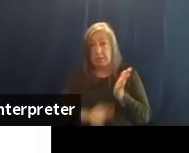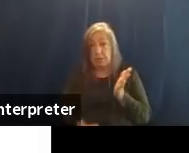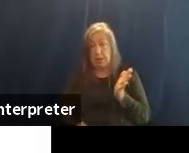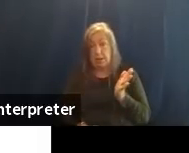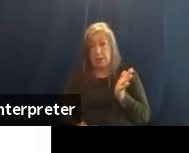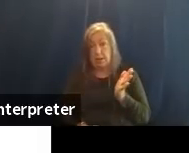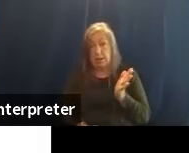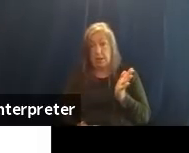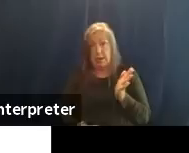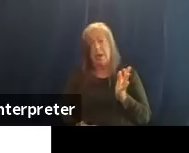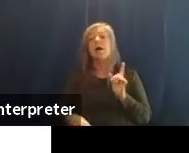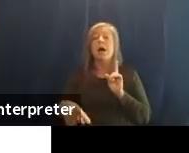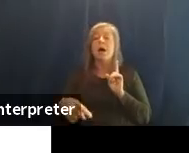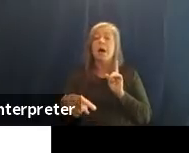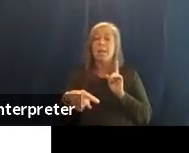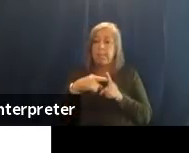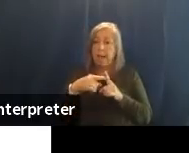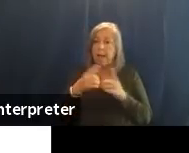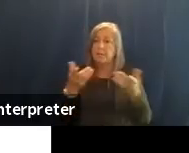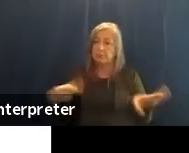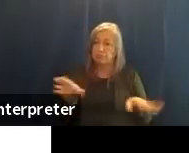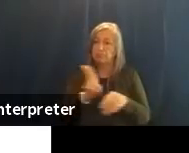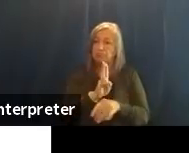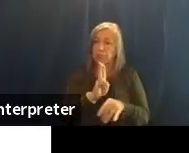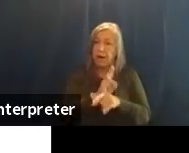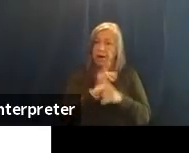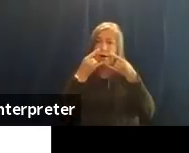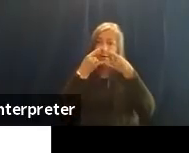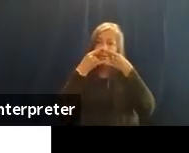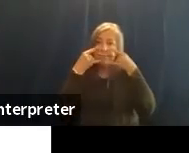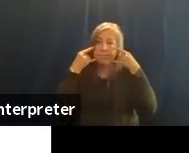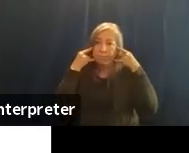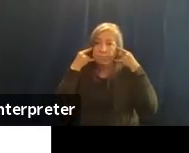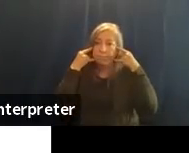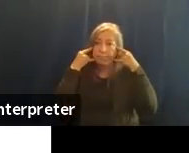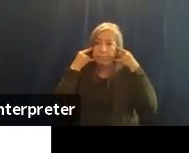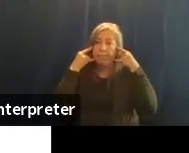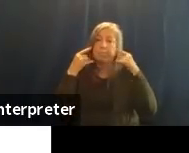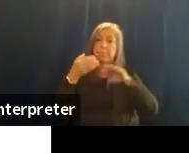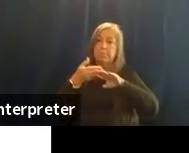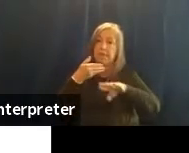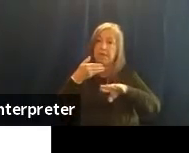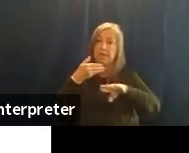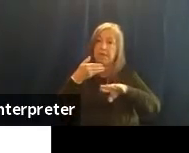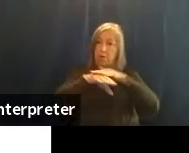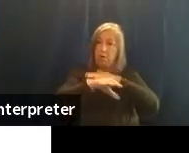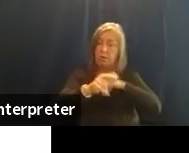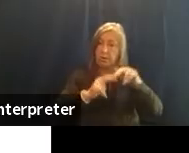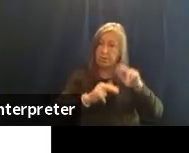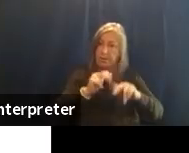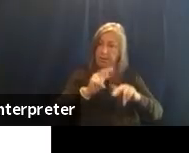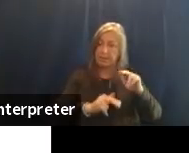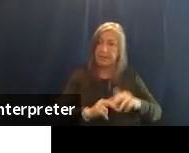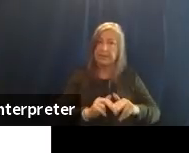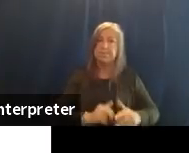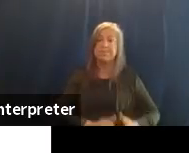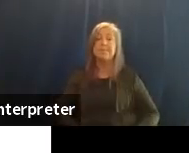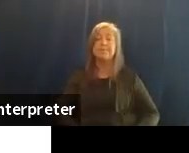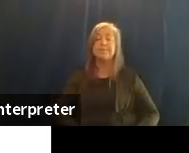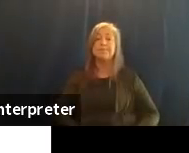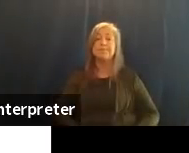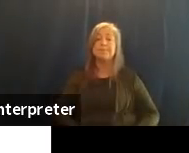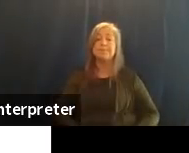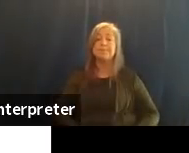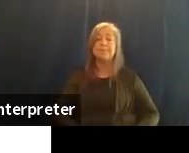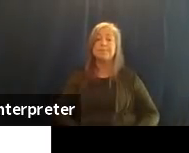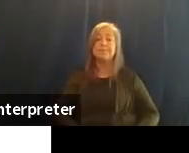you're nearing an entrance, just in case there are multiple employees that are preparing to go inside. So just have